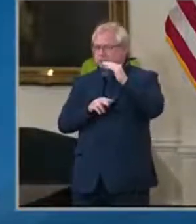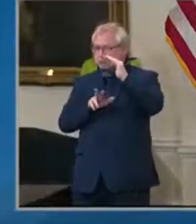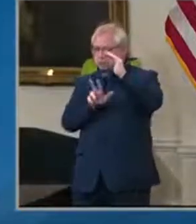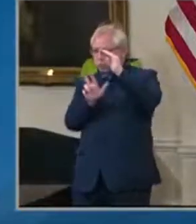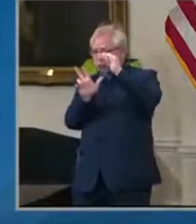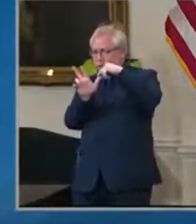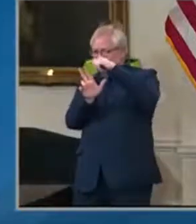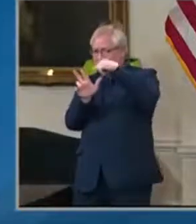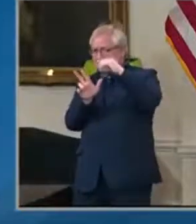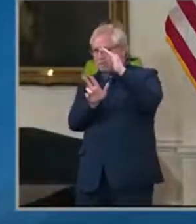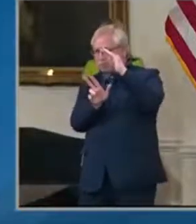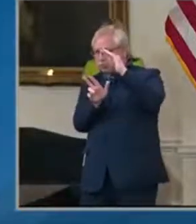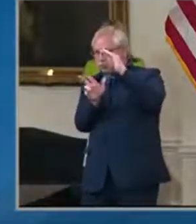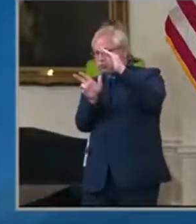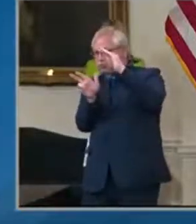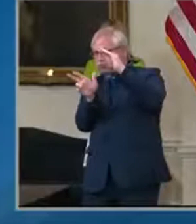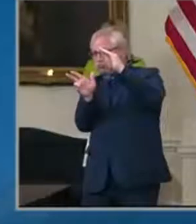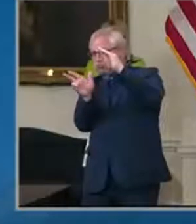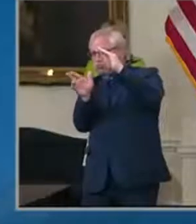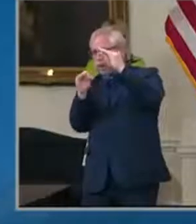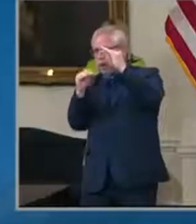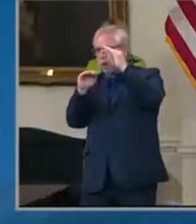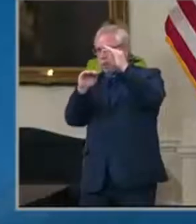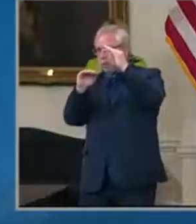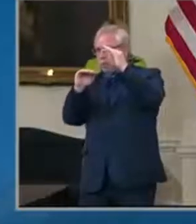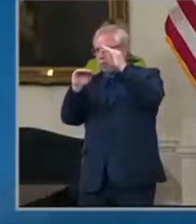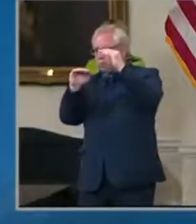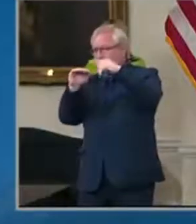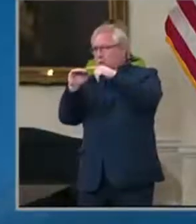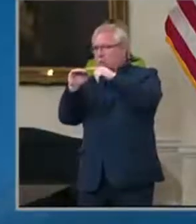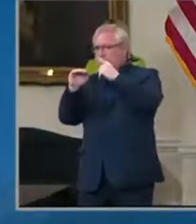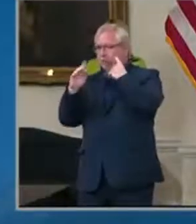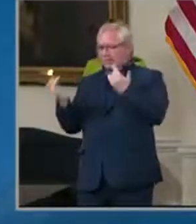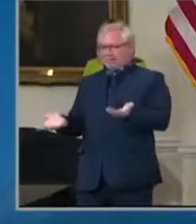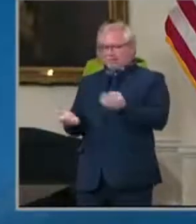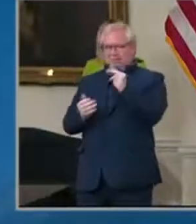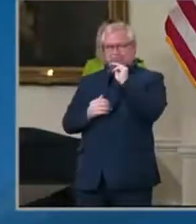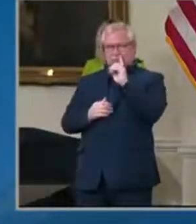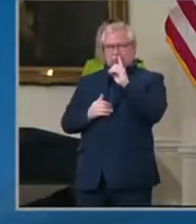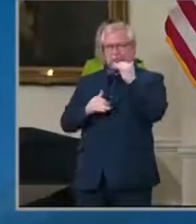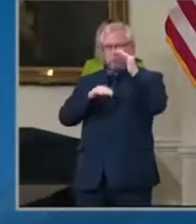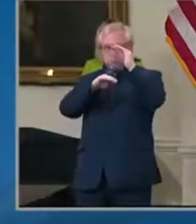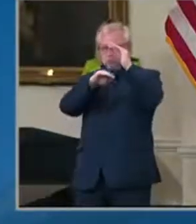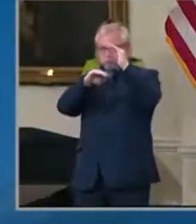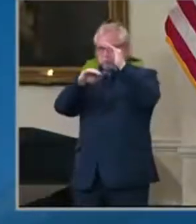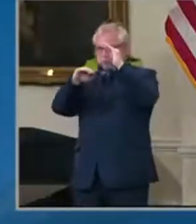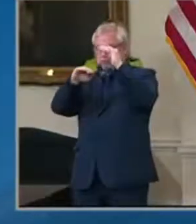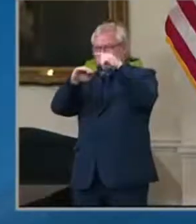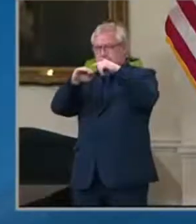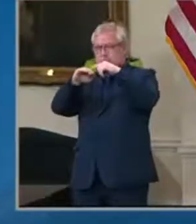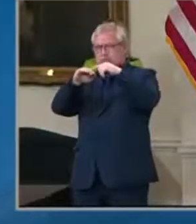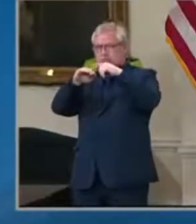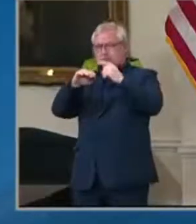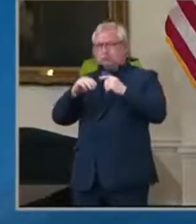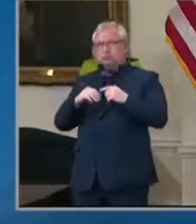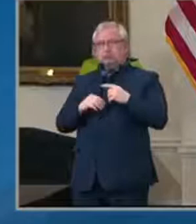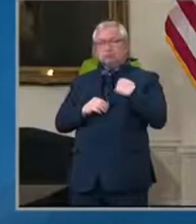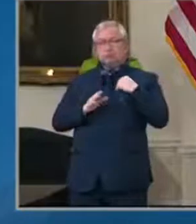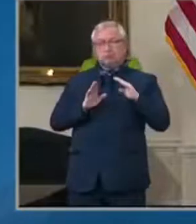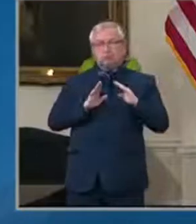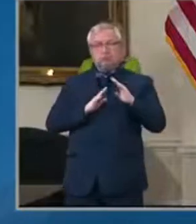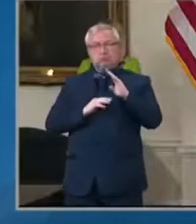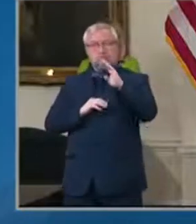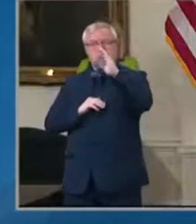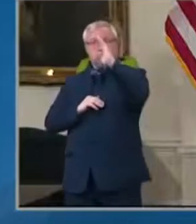and lengthening the curve in our state, and we have not had the very high spikes that you have seen